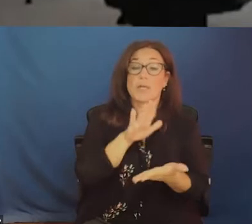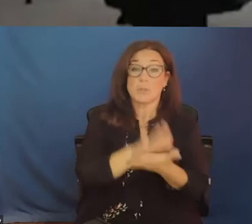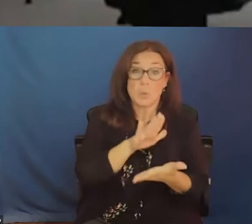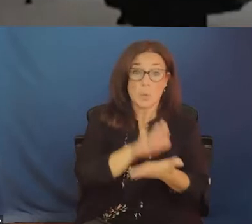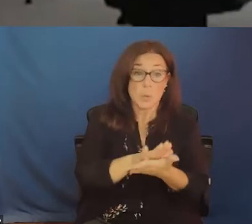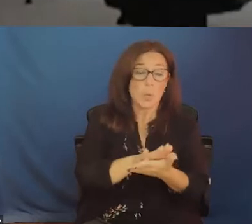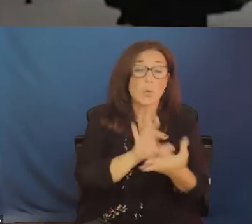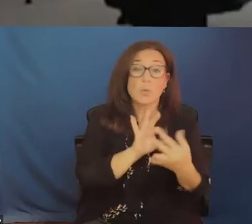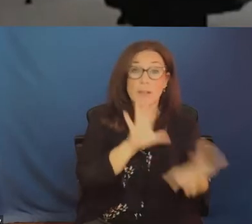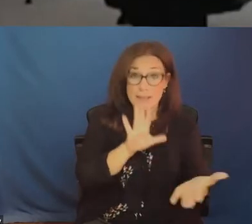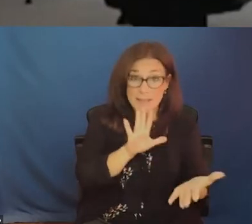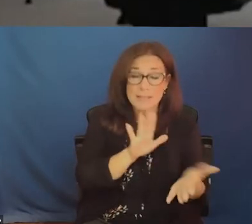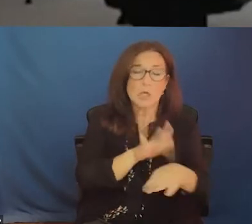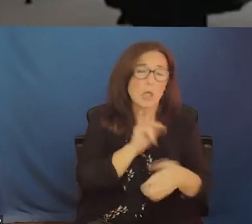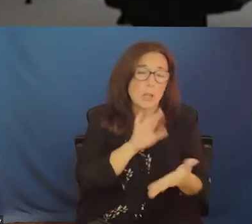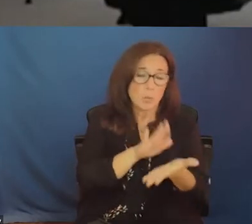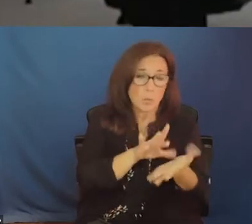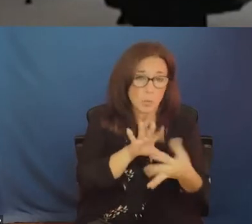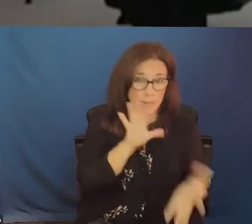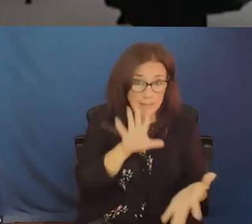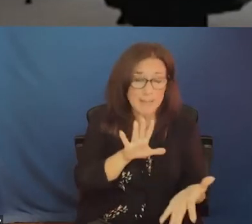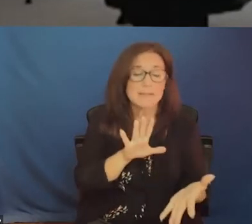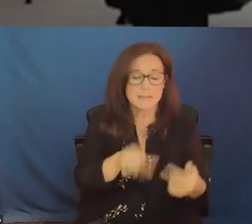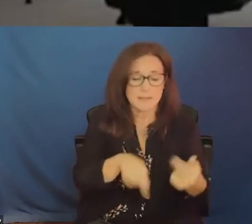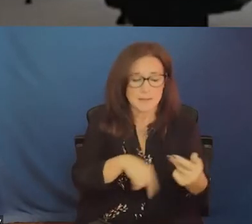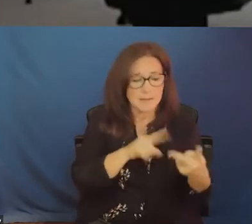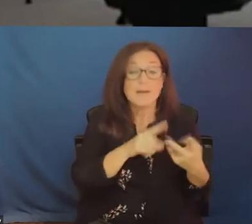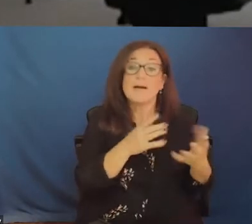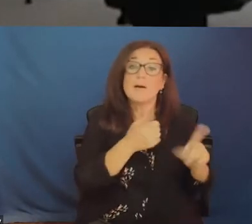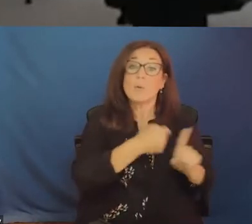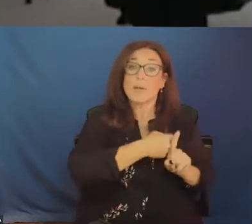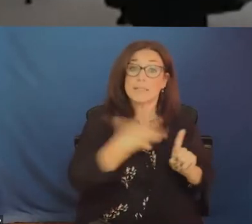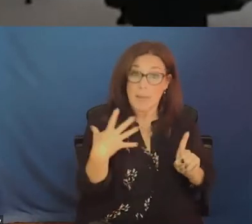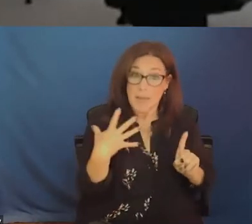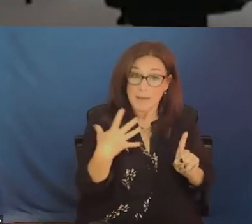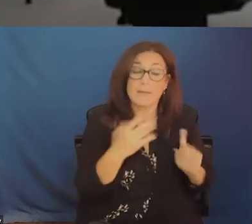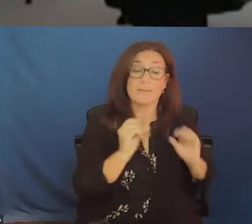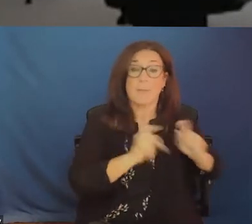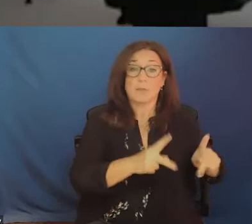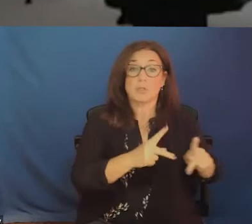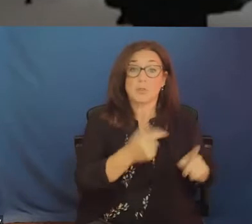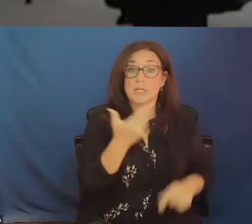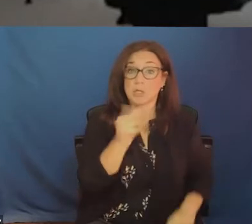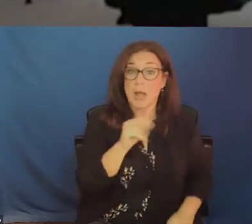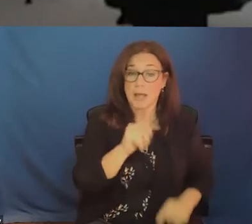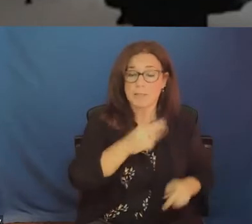ESSER, our expanding learning opportunity grants known as ELO, and our